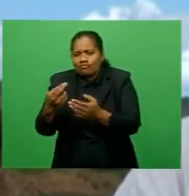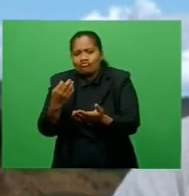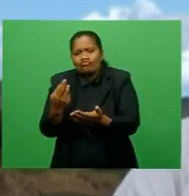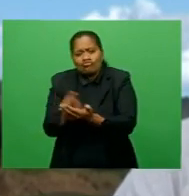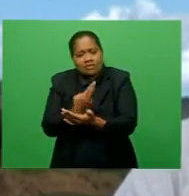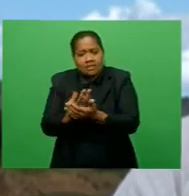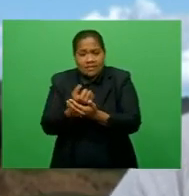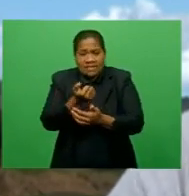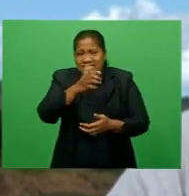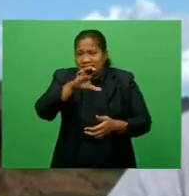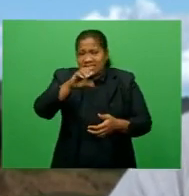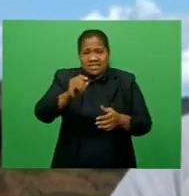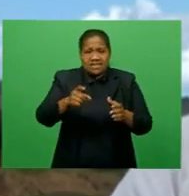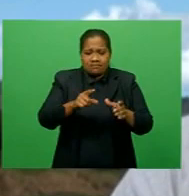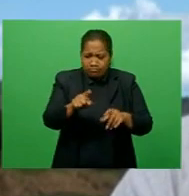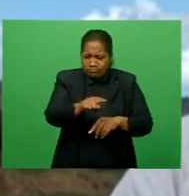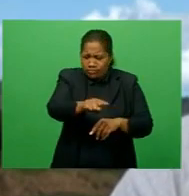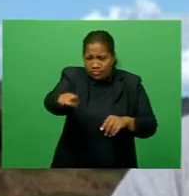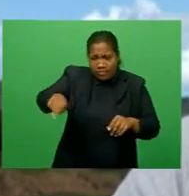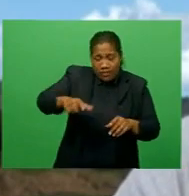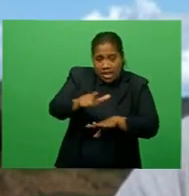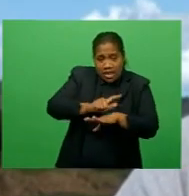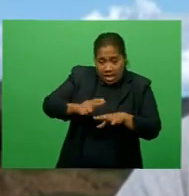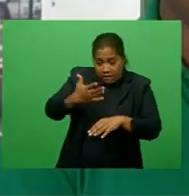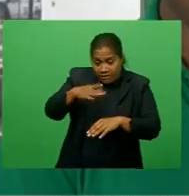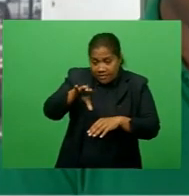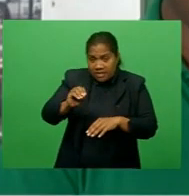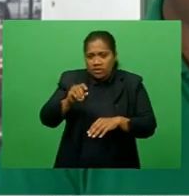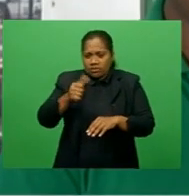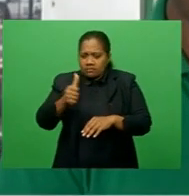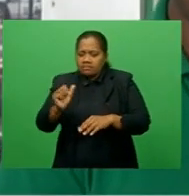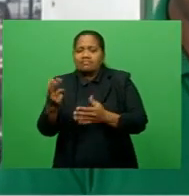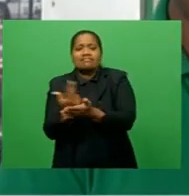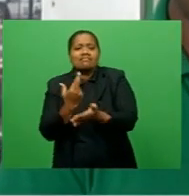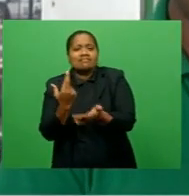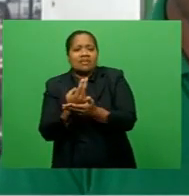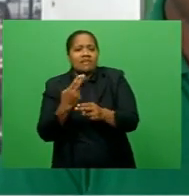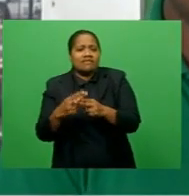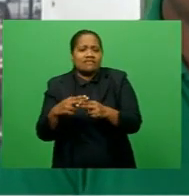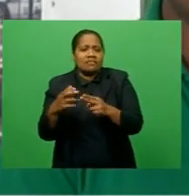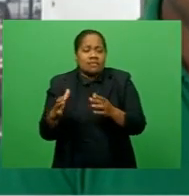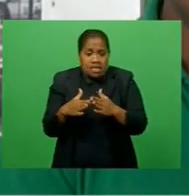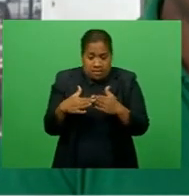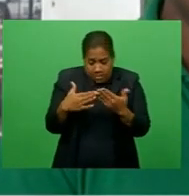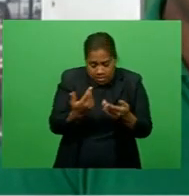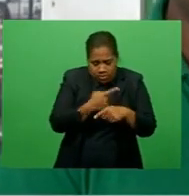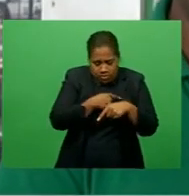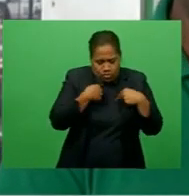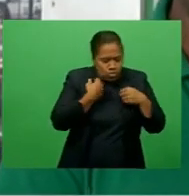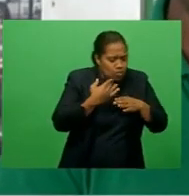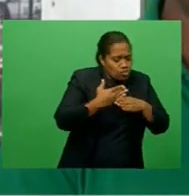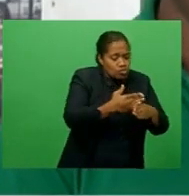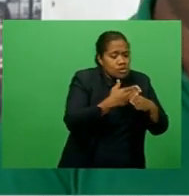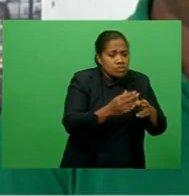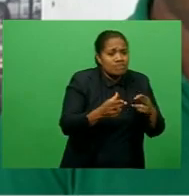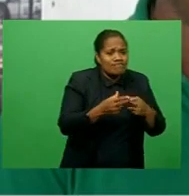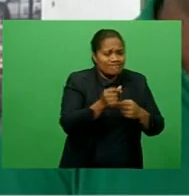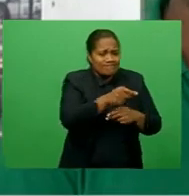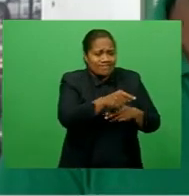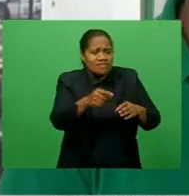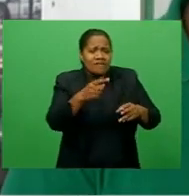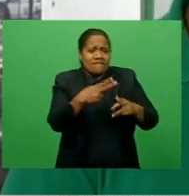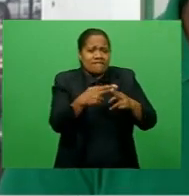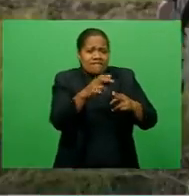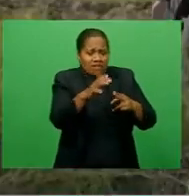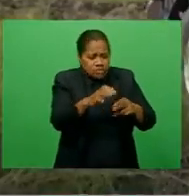about 50 acres which we will utilize for rice farming. At the moment, we are working with 10 farmers, and we're